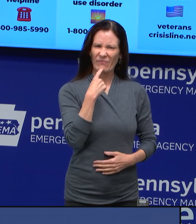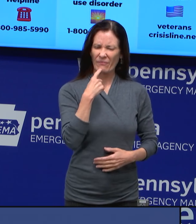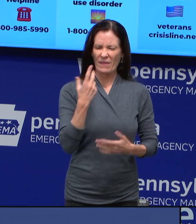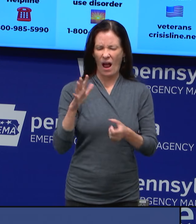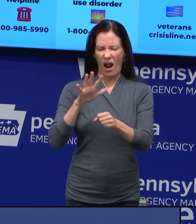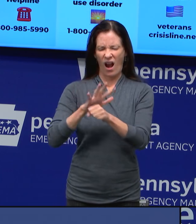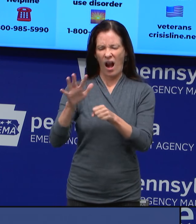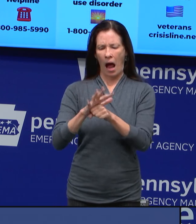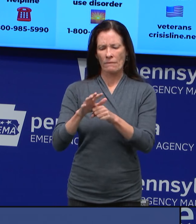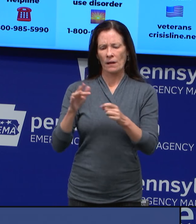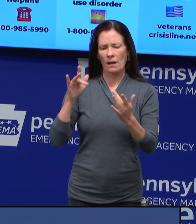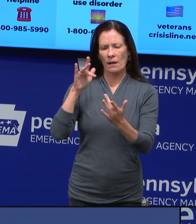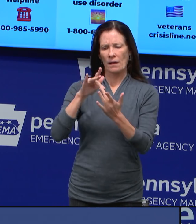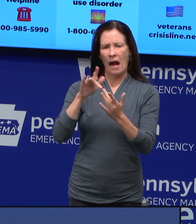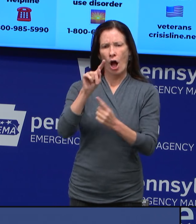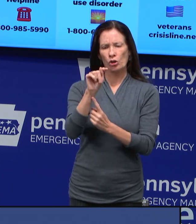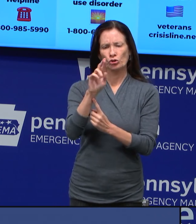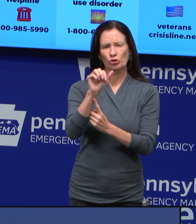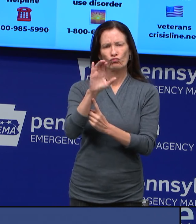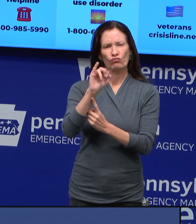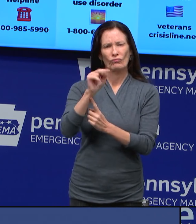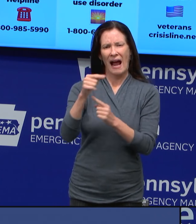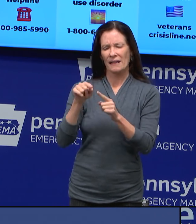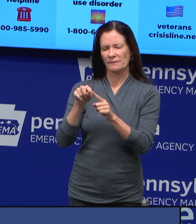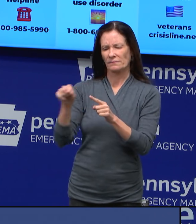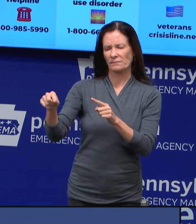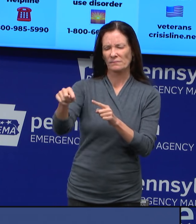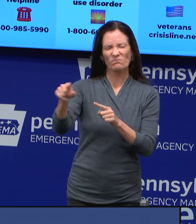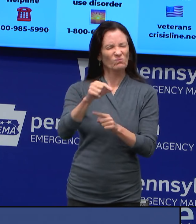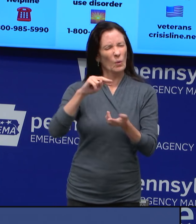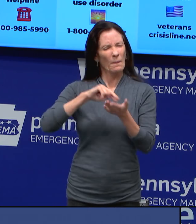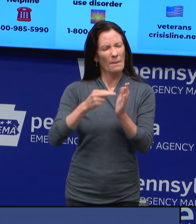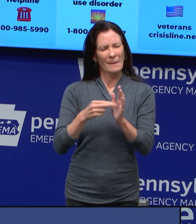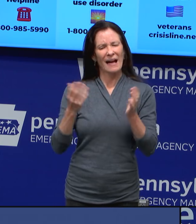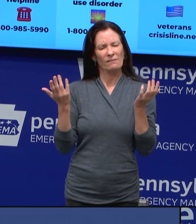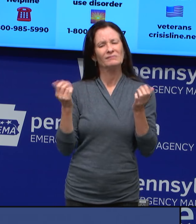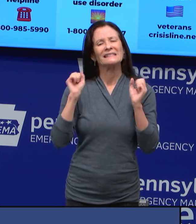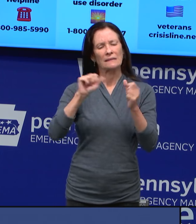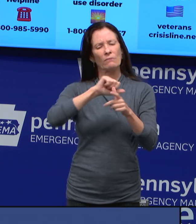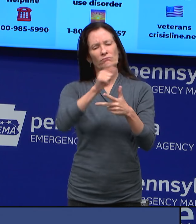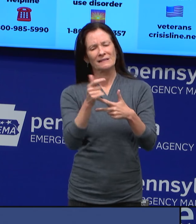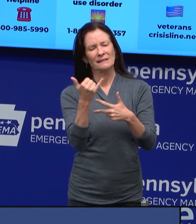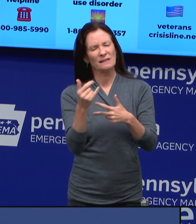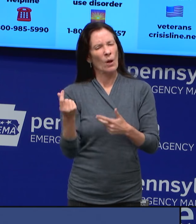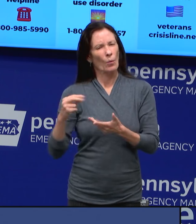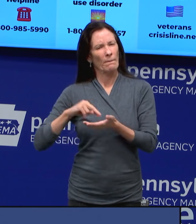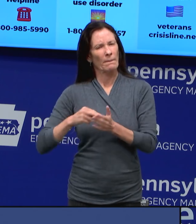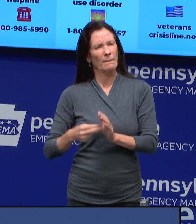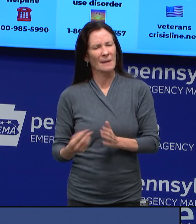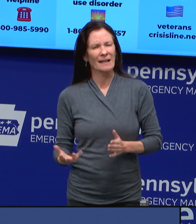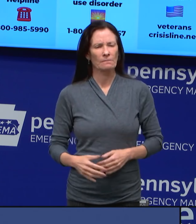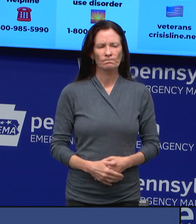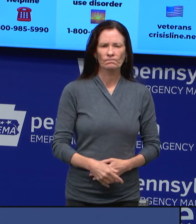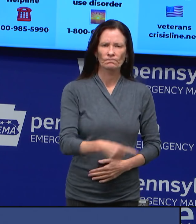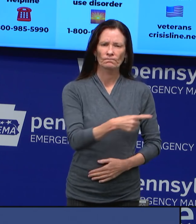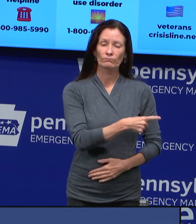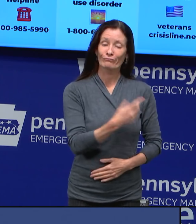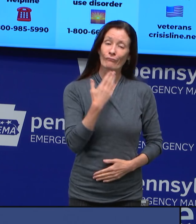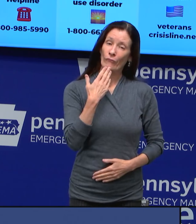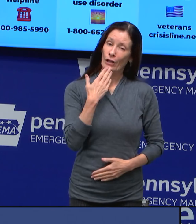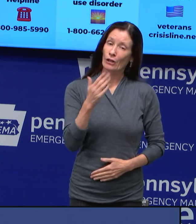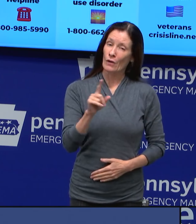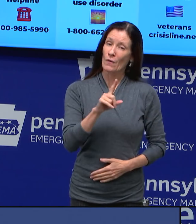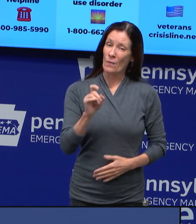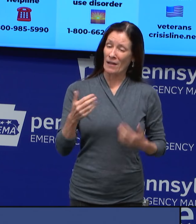to yellow to green? Mm-hmm. So that's a good question. I don't have a specific number. We're going to be looking globally at our ability to